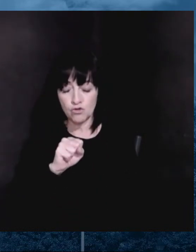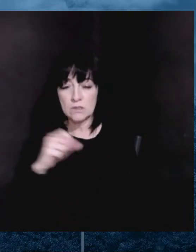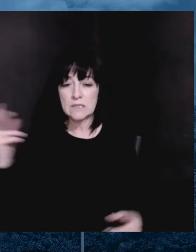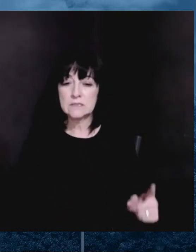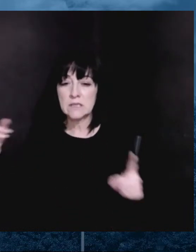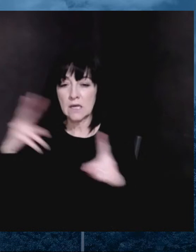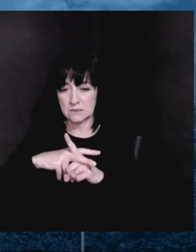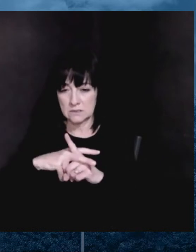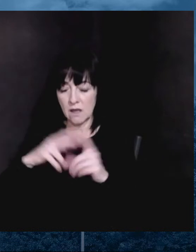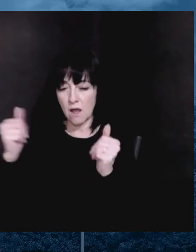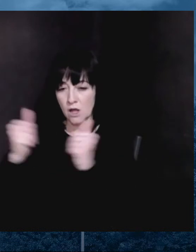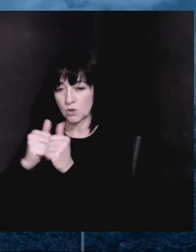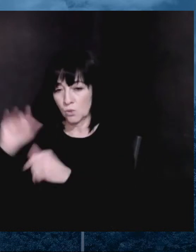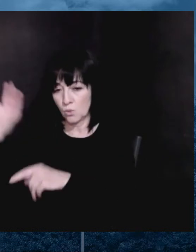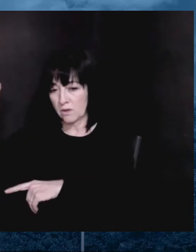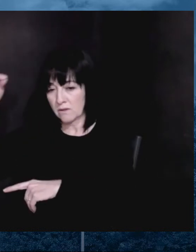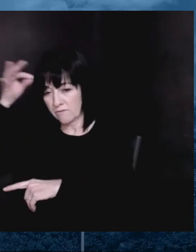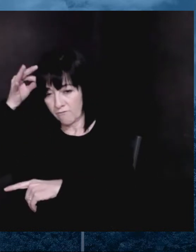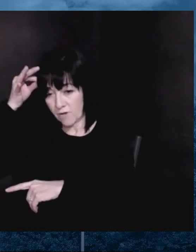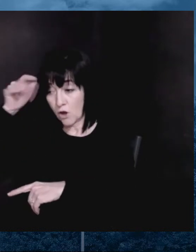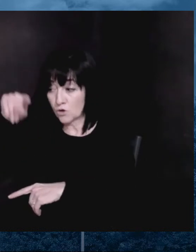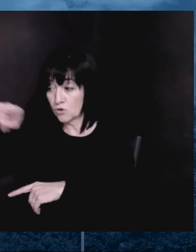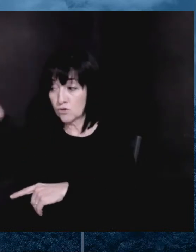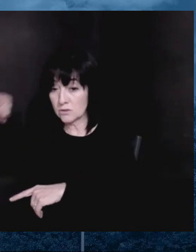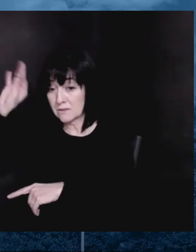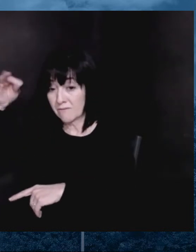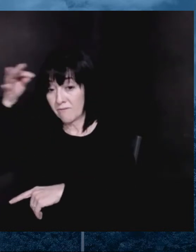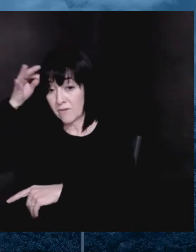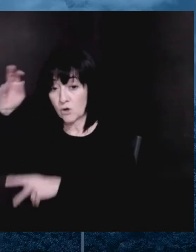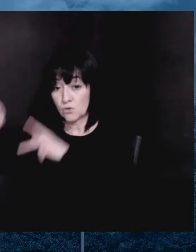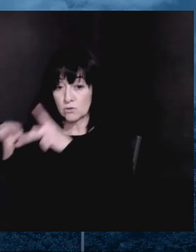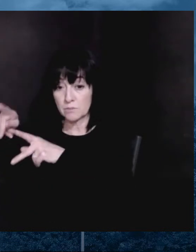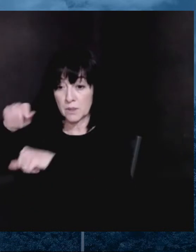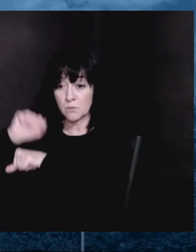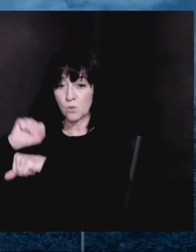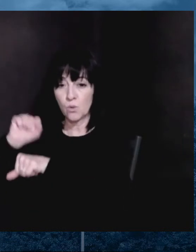they've scheduled visits for all these facilities. So